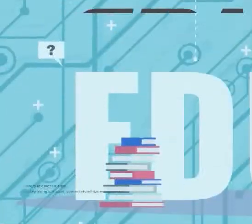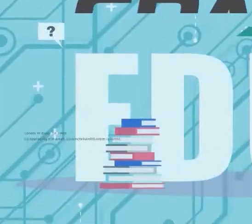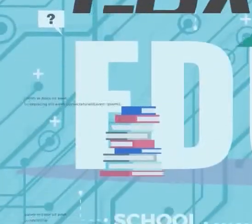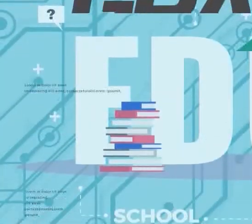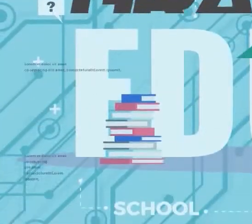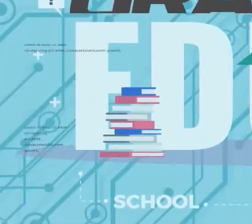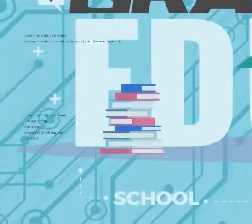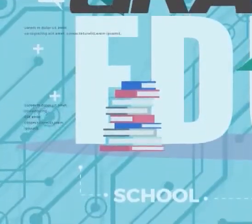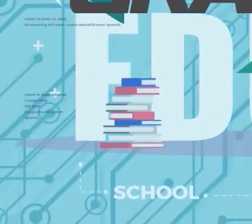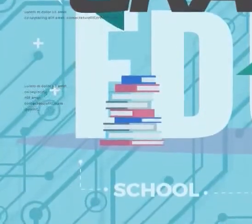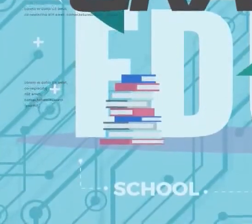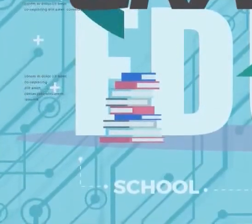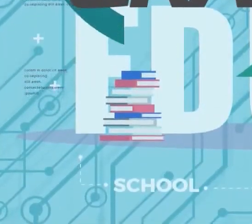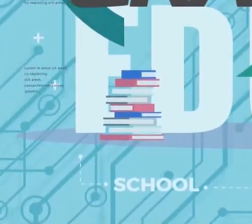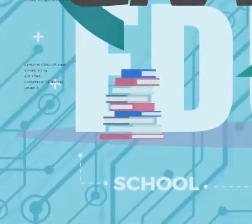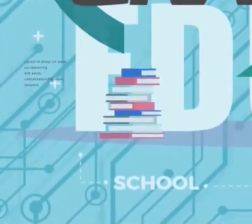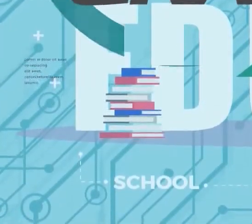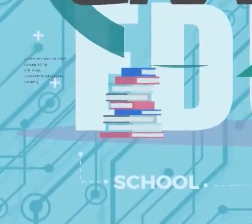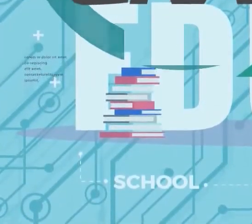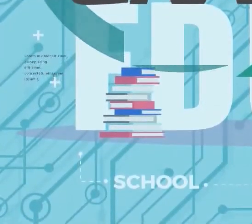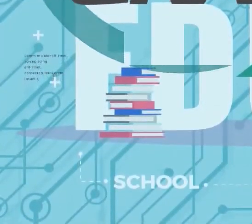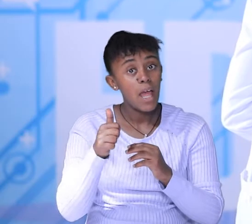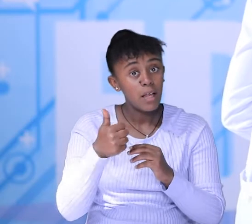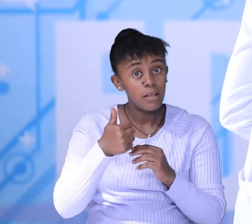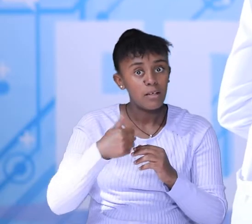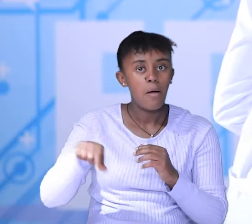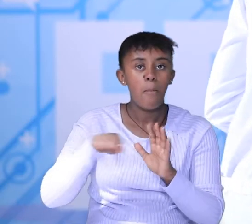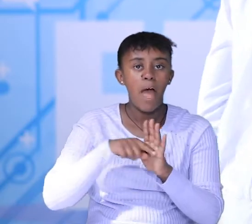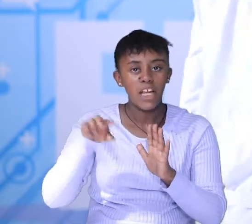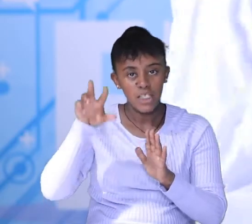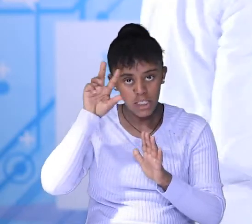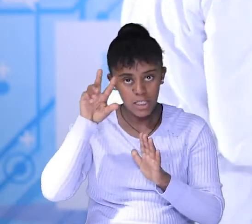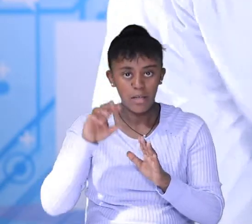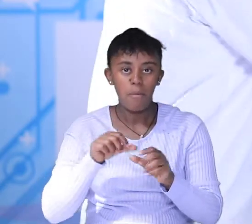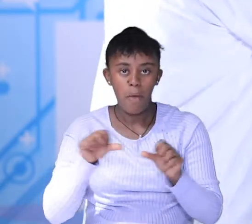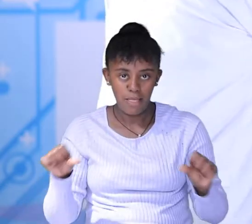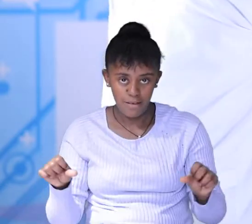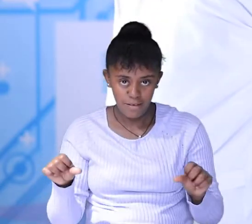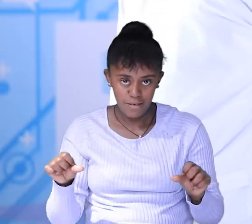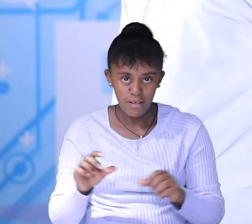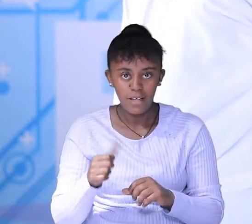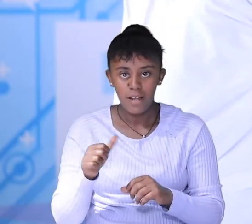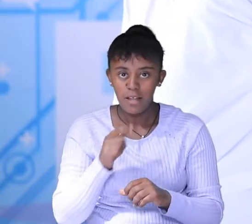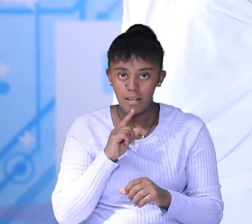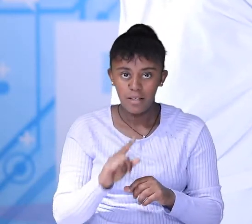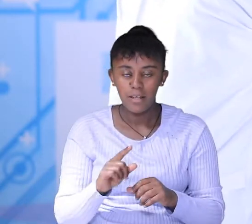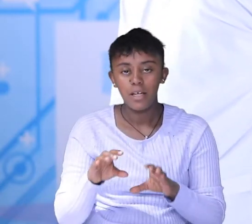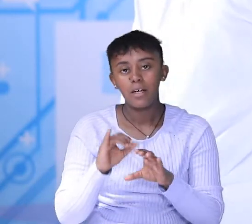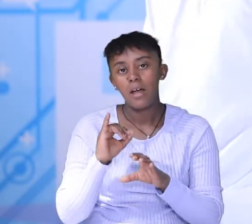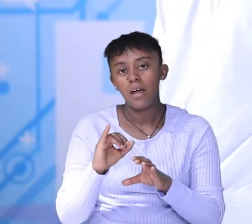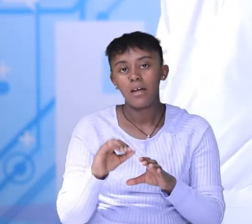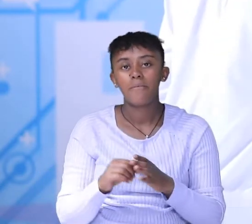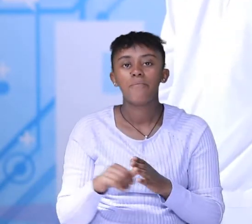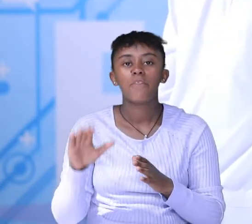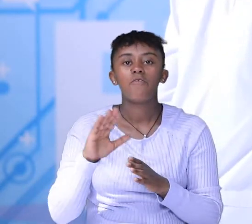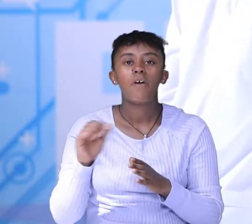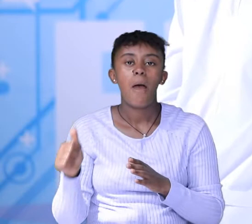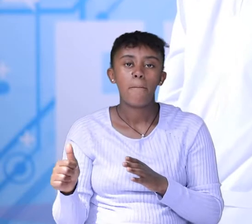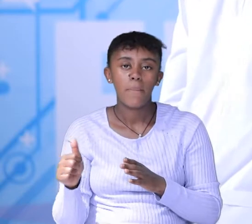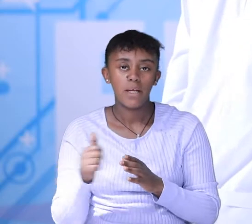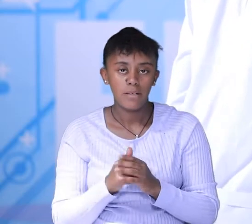N means if you have n number of turns or n number of loops. And